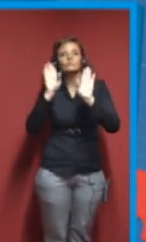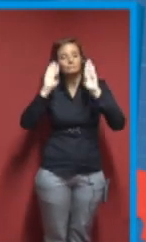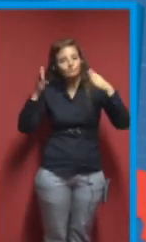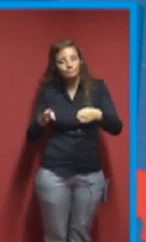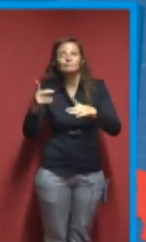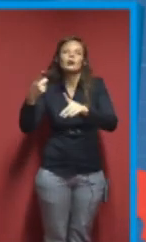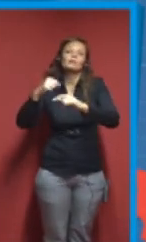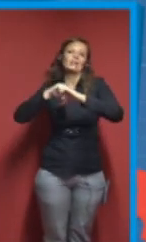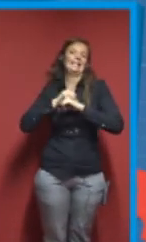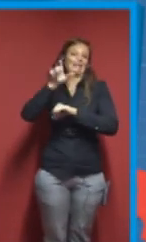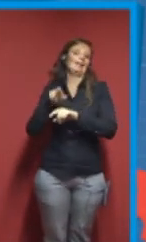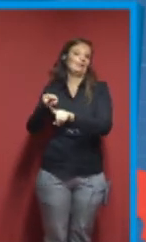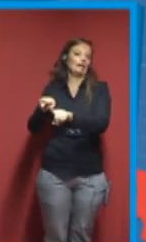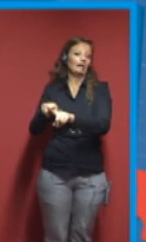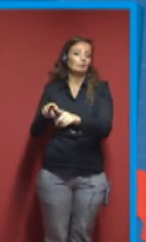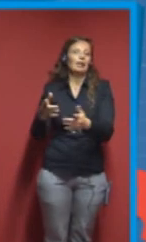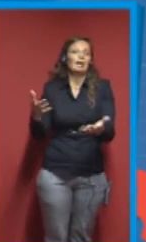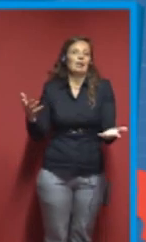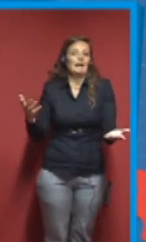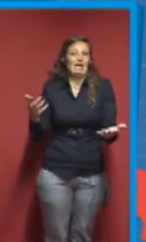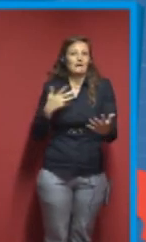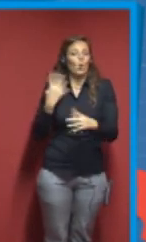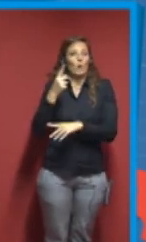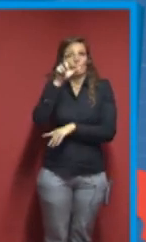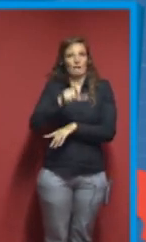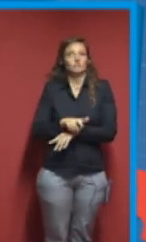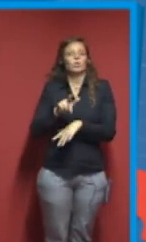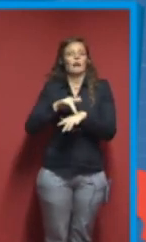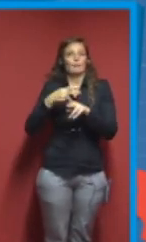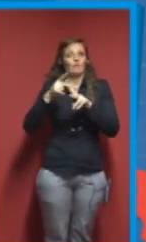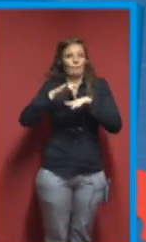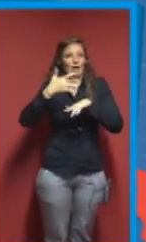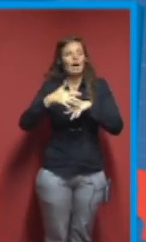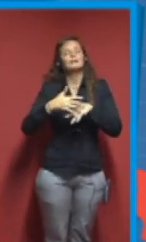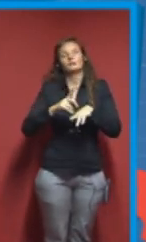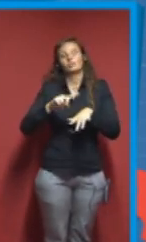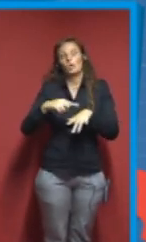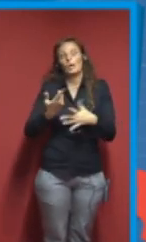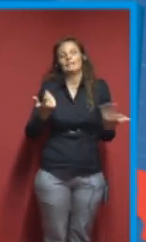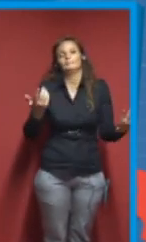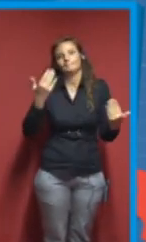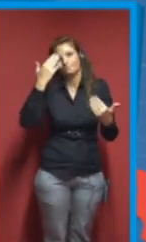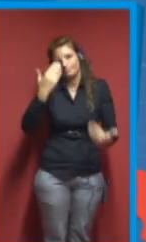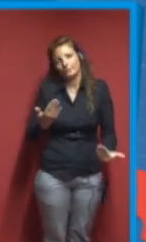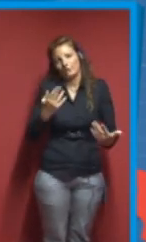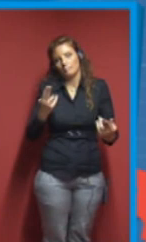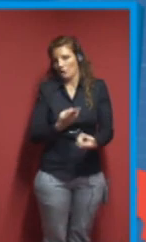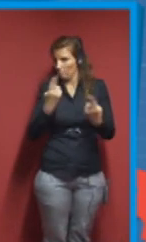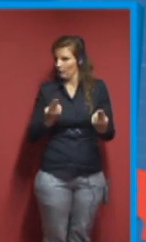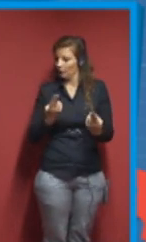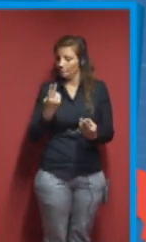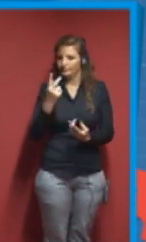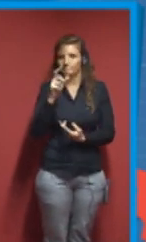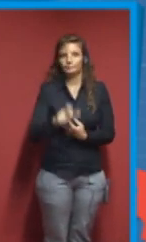he died doing something that made him happy. It's not a bad way to go. The point being here is